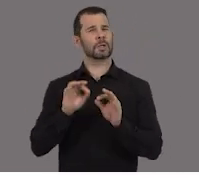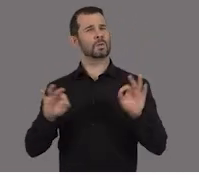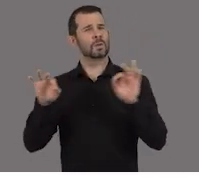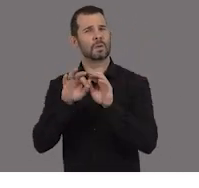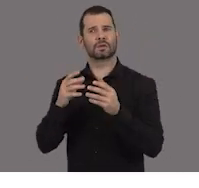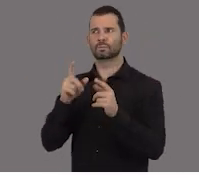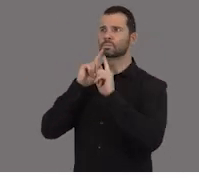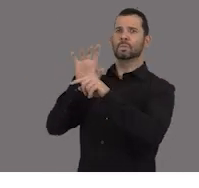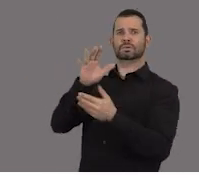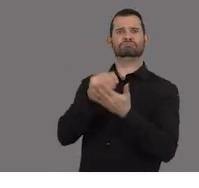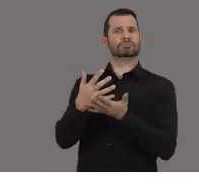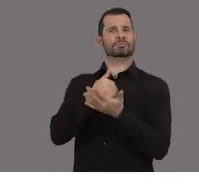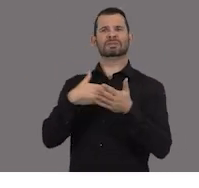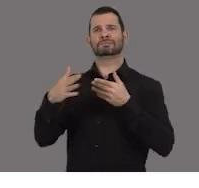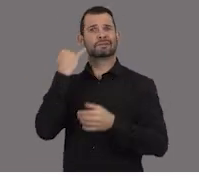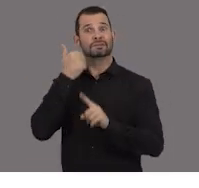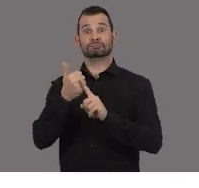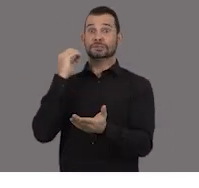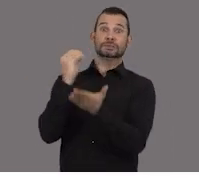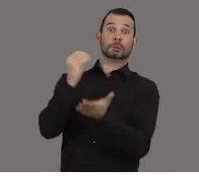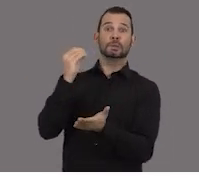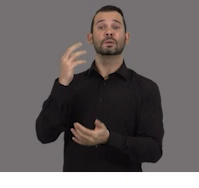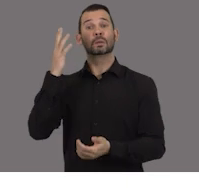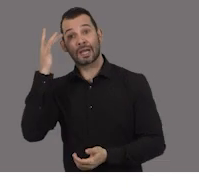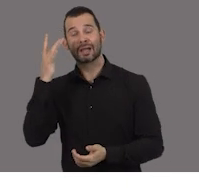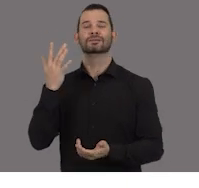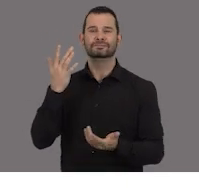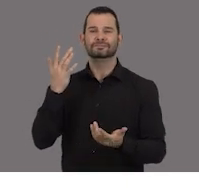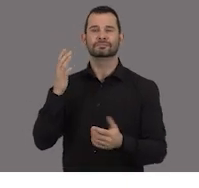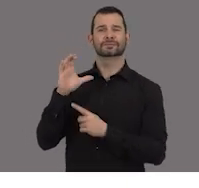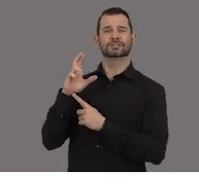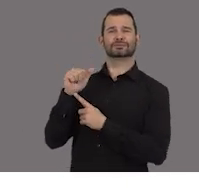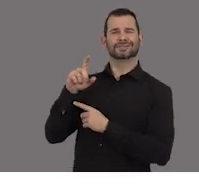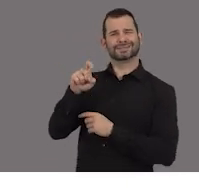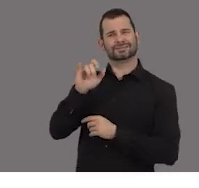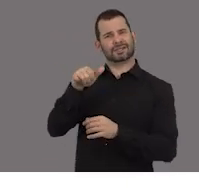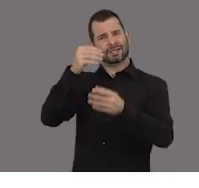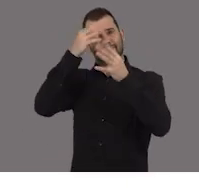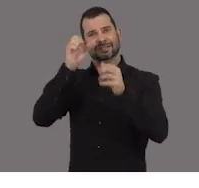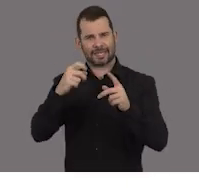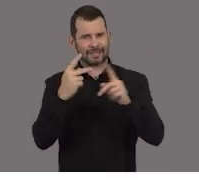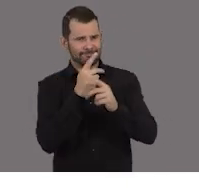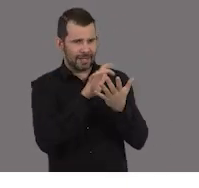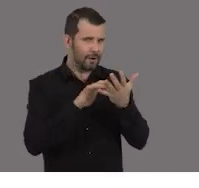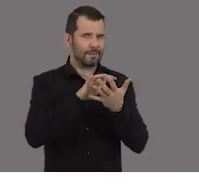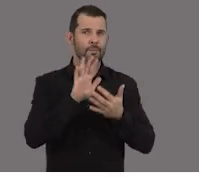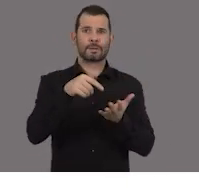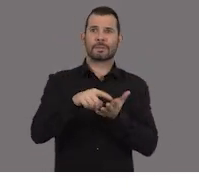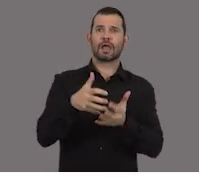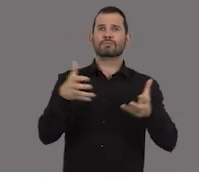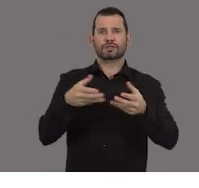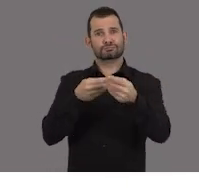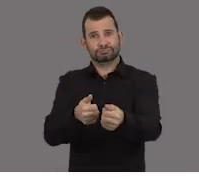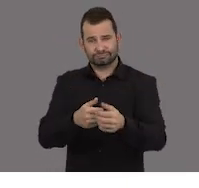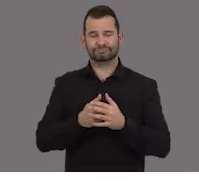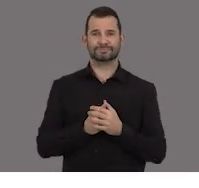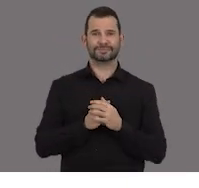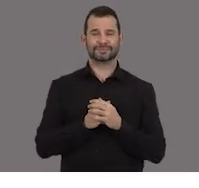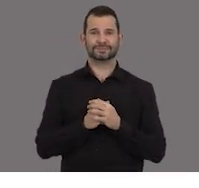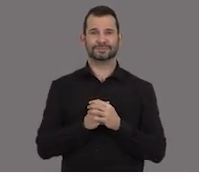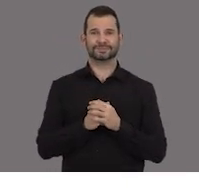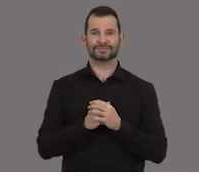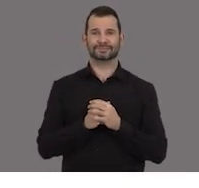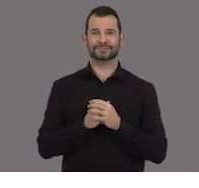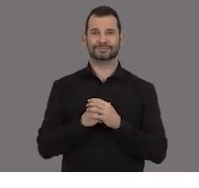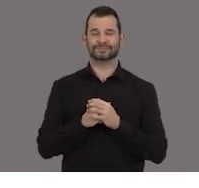earned outside Canada. It is important to report your income even if it was zero, because the CRA needs